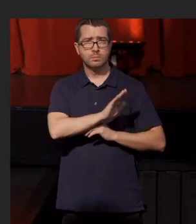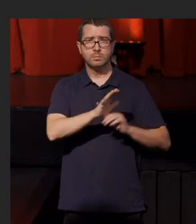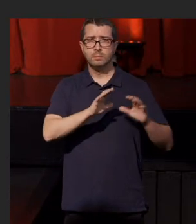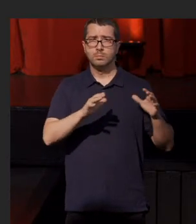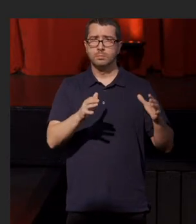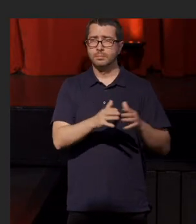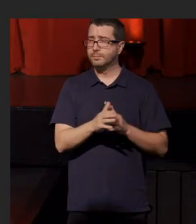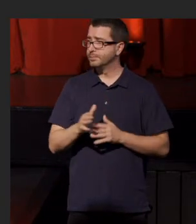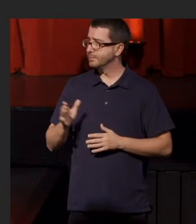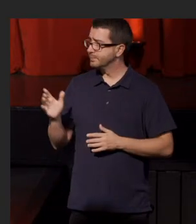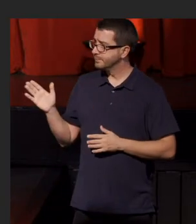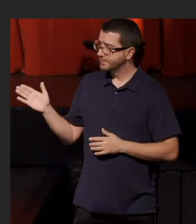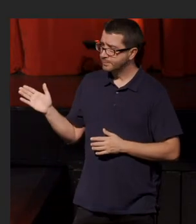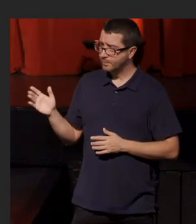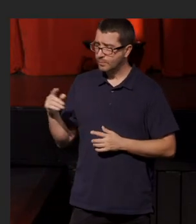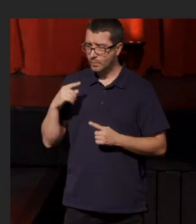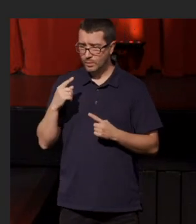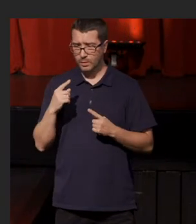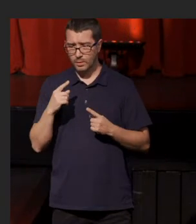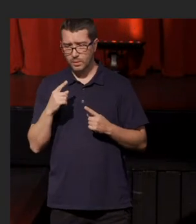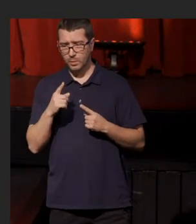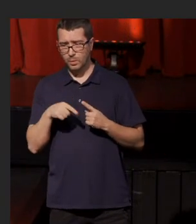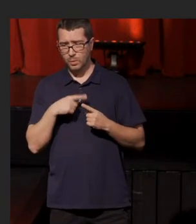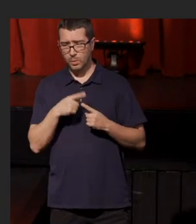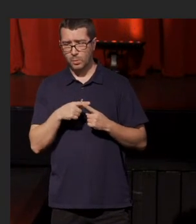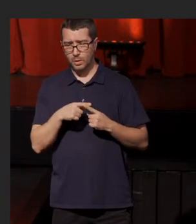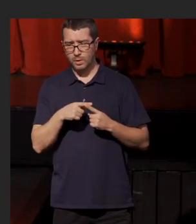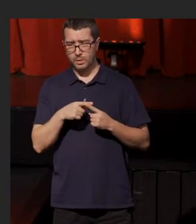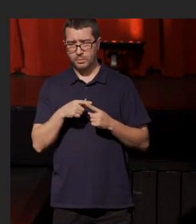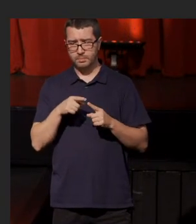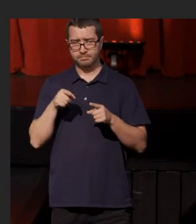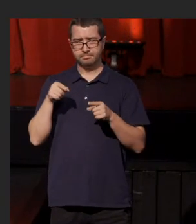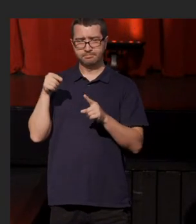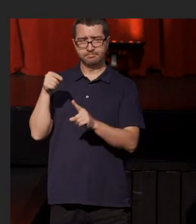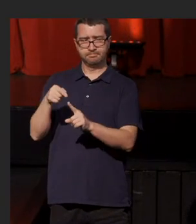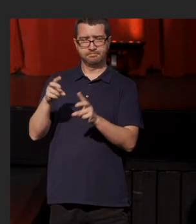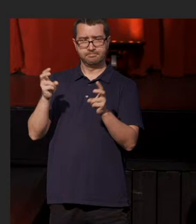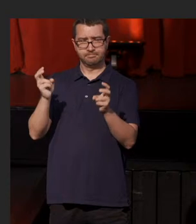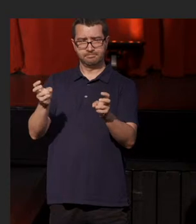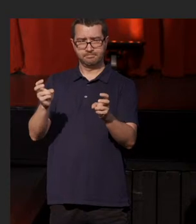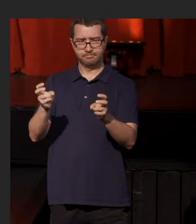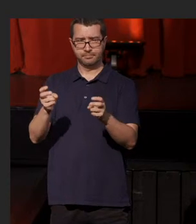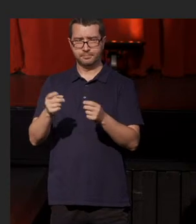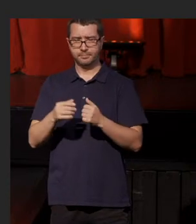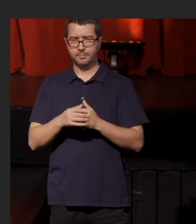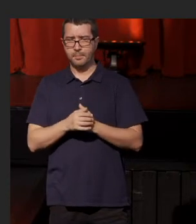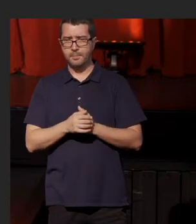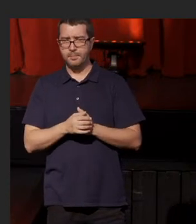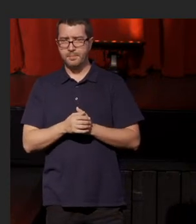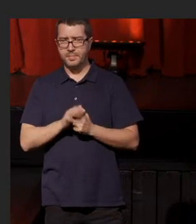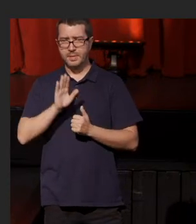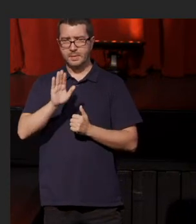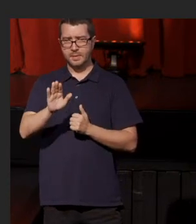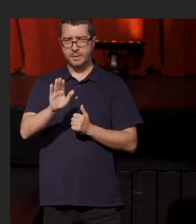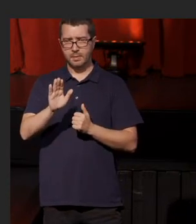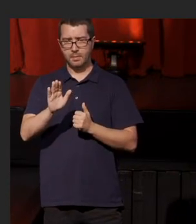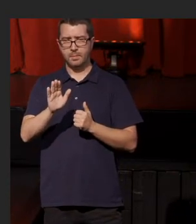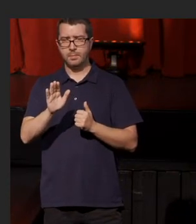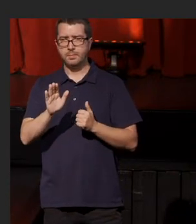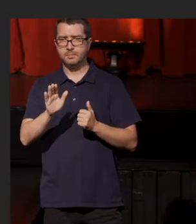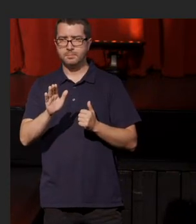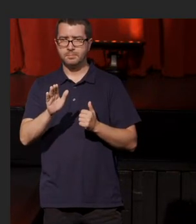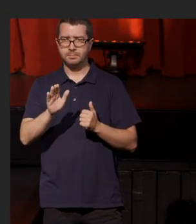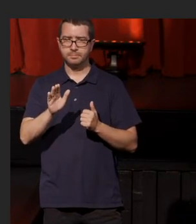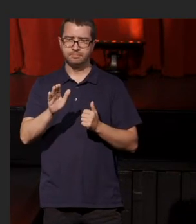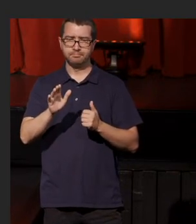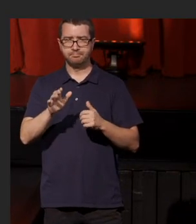when we look at this topic and around what some of the methodologies are of the actors who are undertaking disinformation campaigns